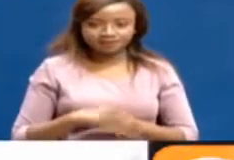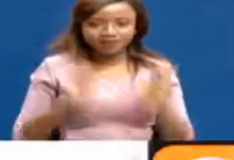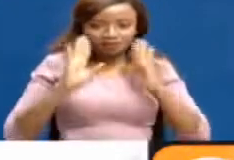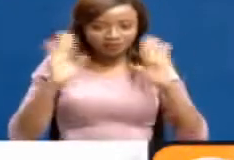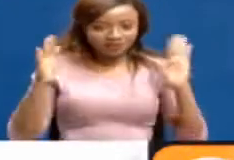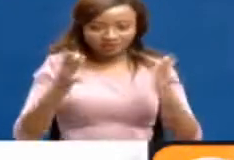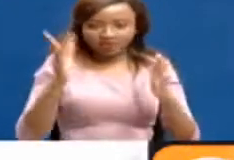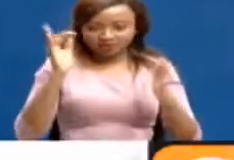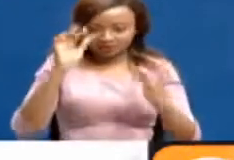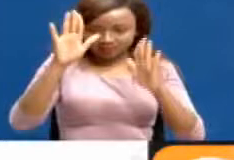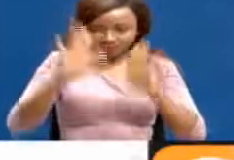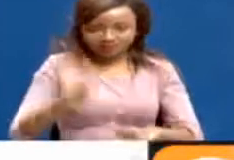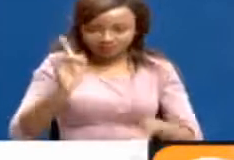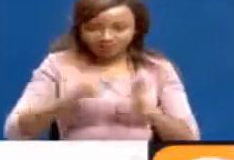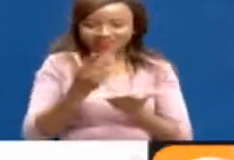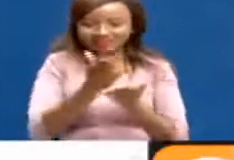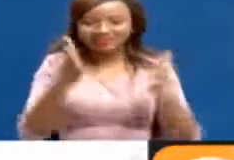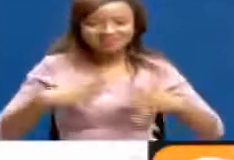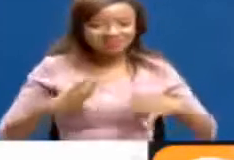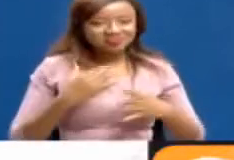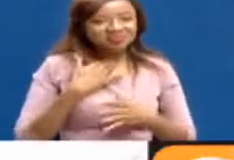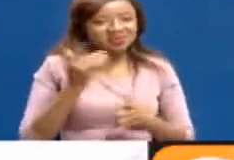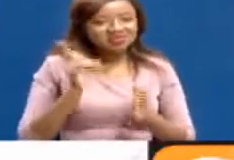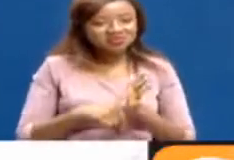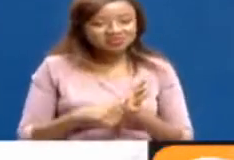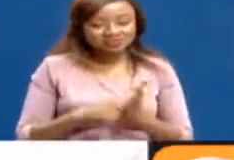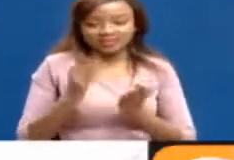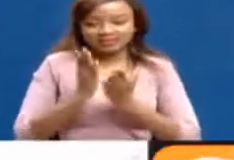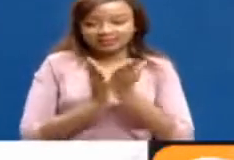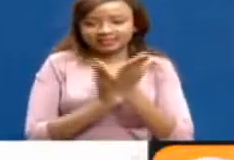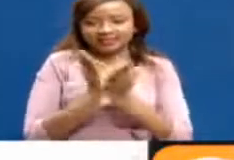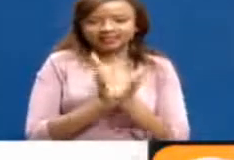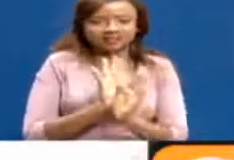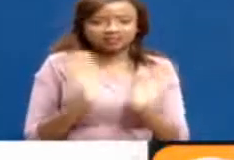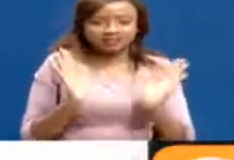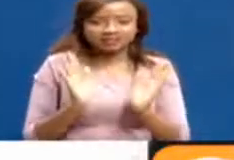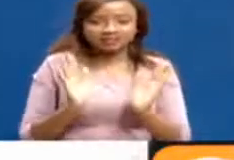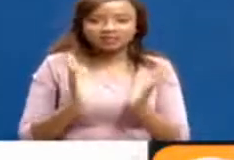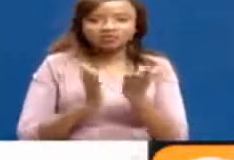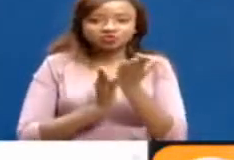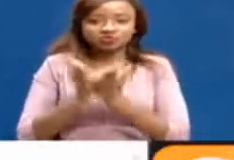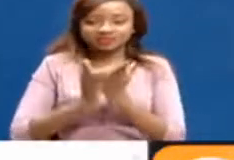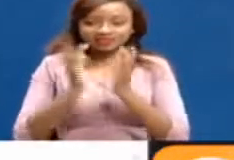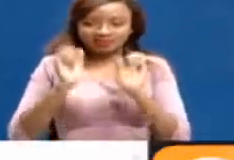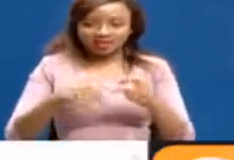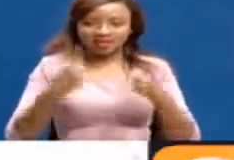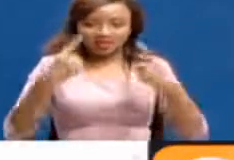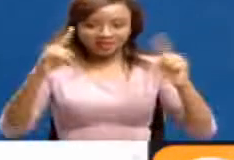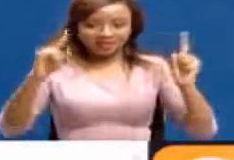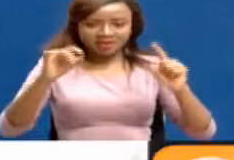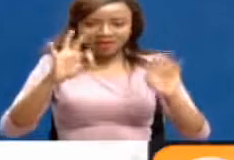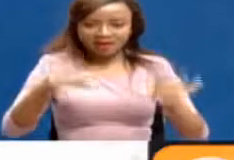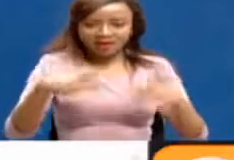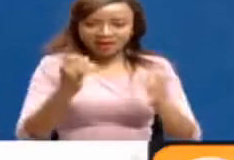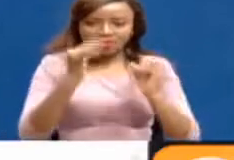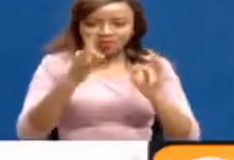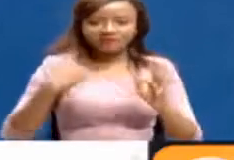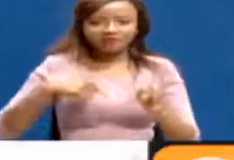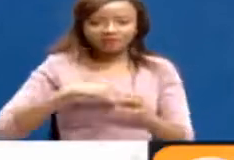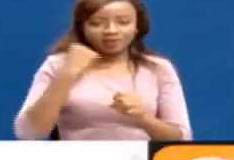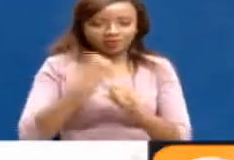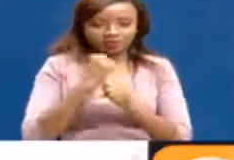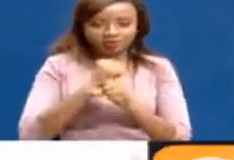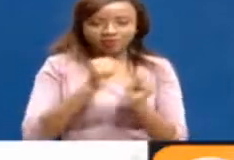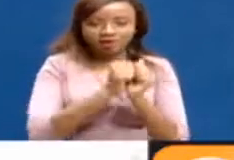is services to be delivered to them. So I think we will get through. We will get through this, and it calls for leadership. We will get through this, teething problems,